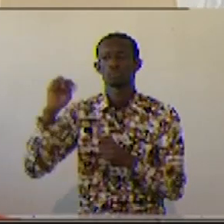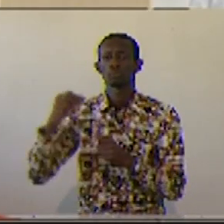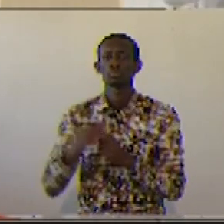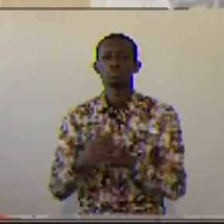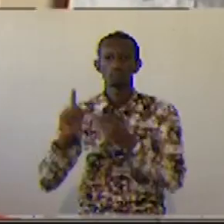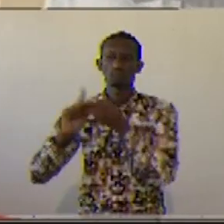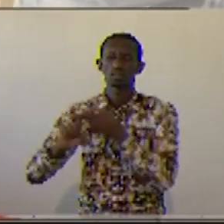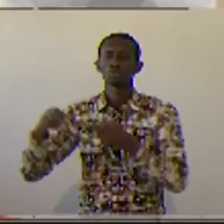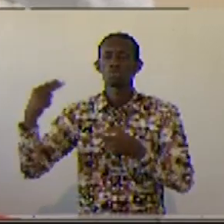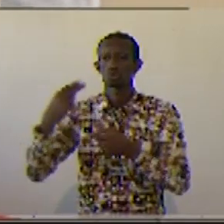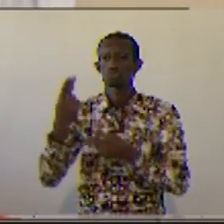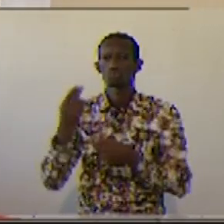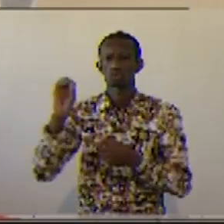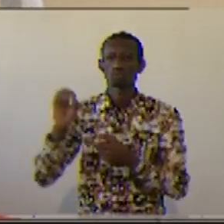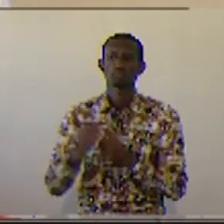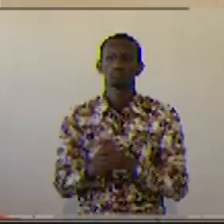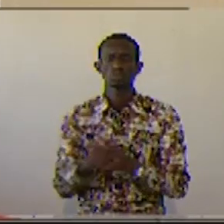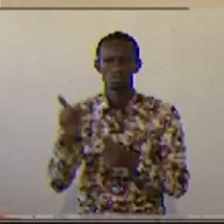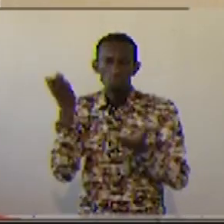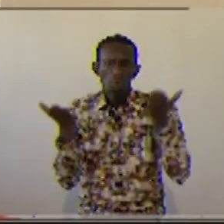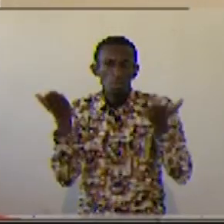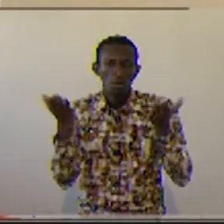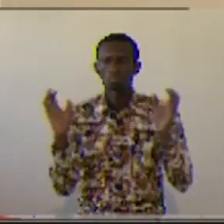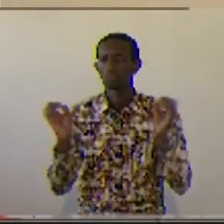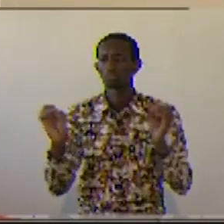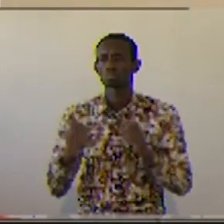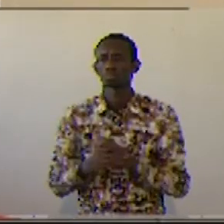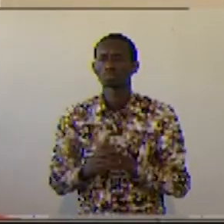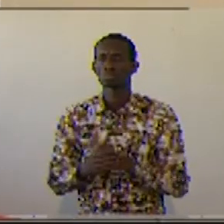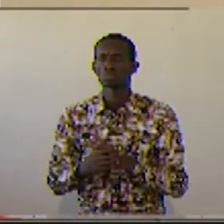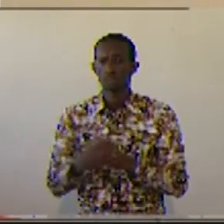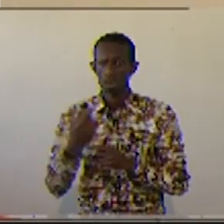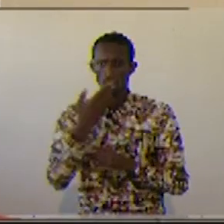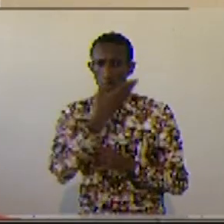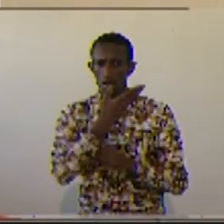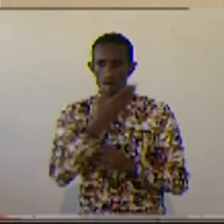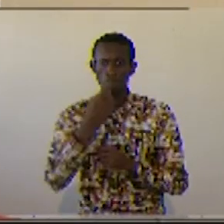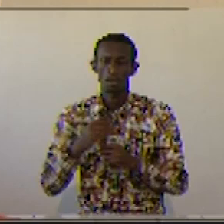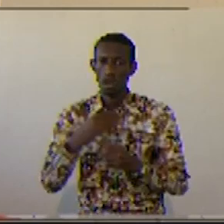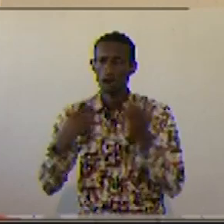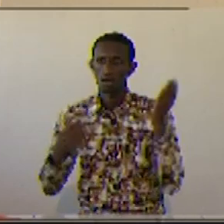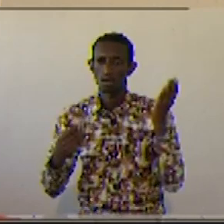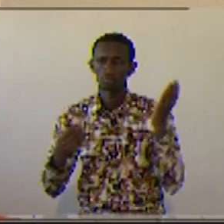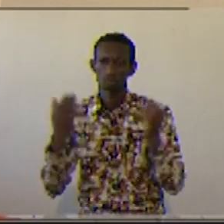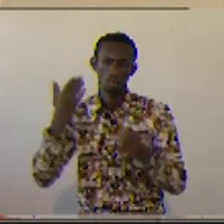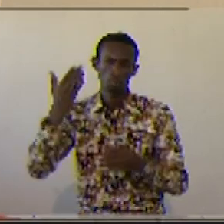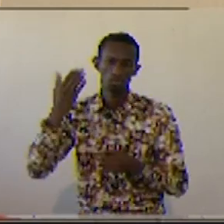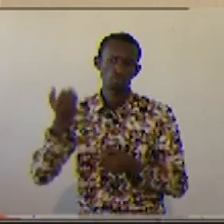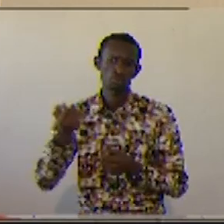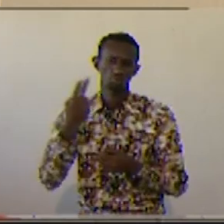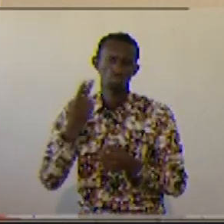state. Is it balanced? No. Here we have 2. So we put 2 here to have